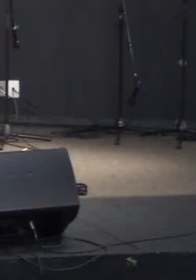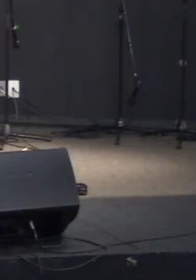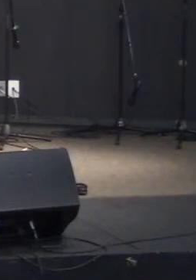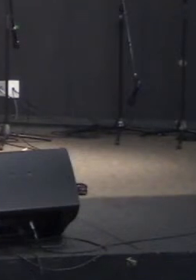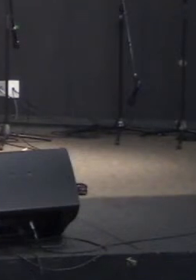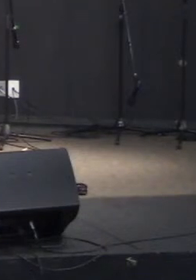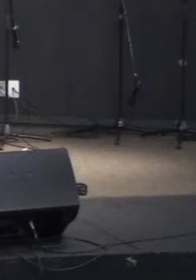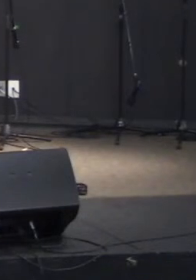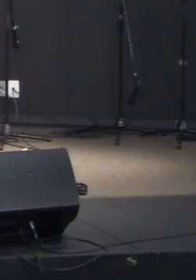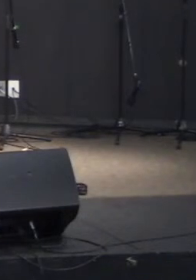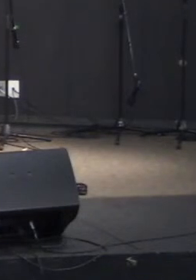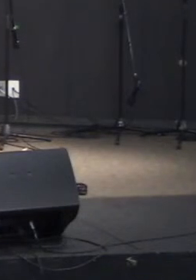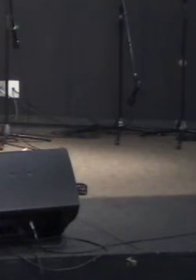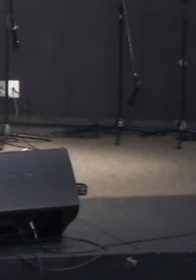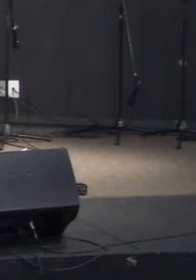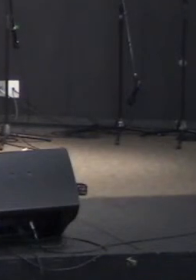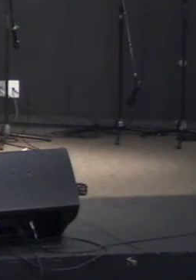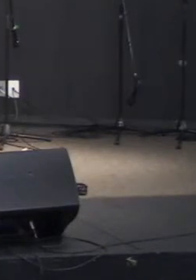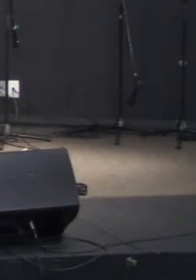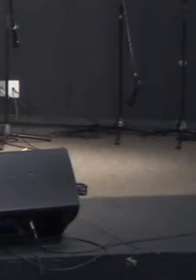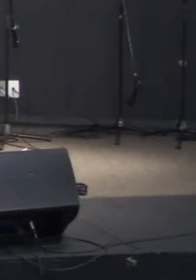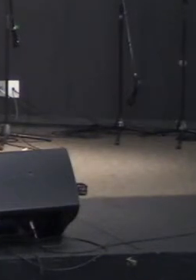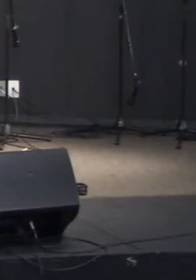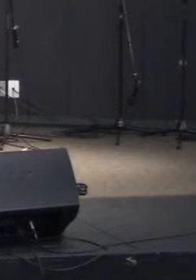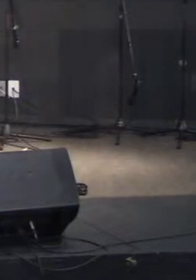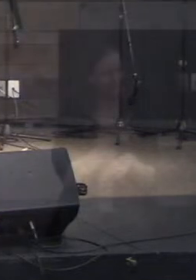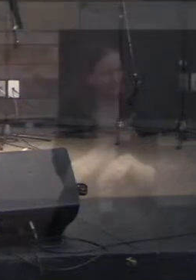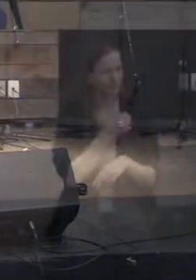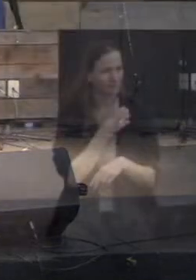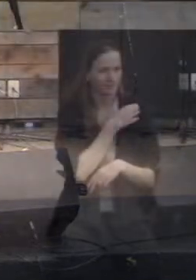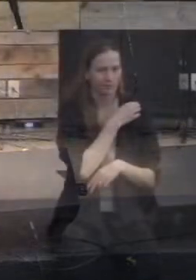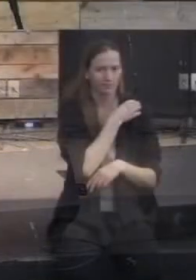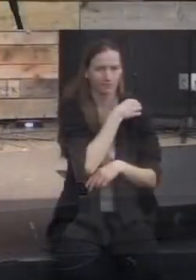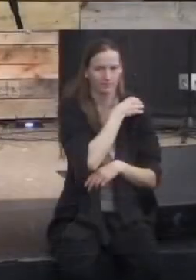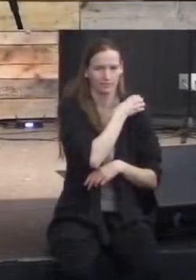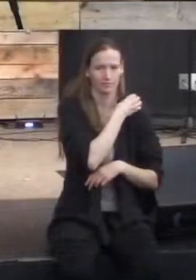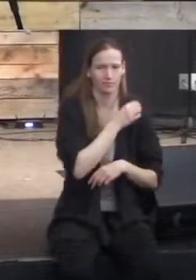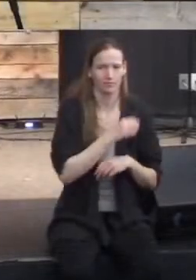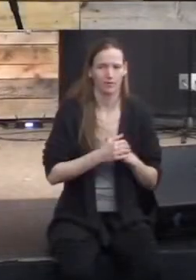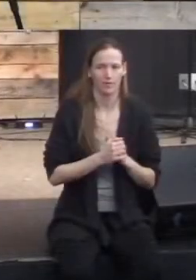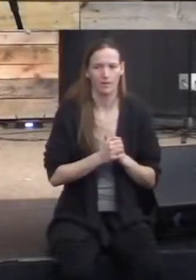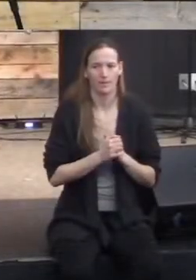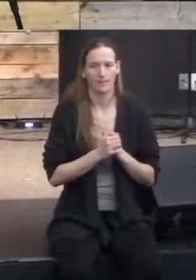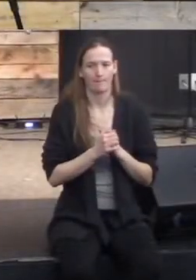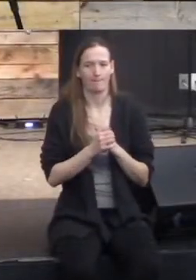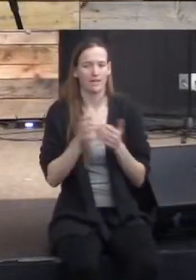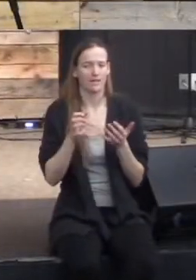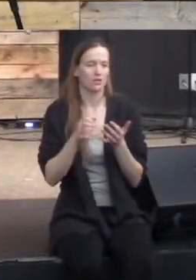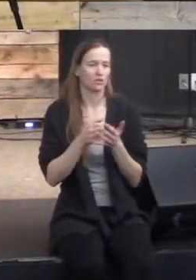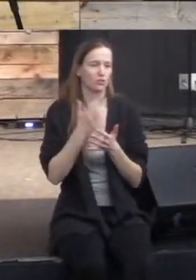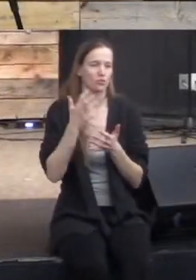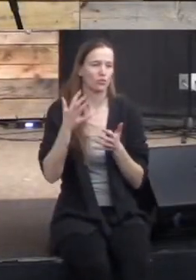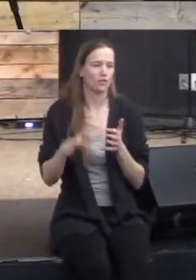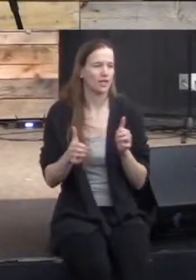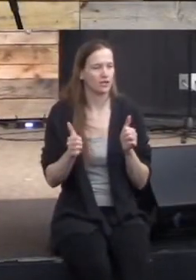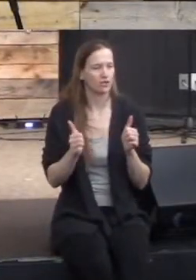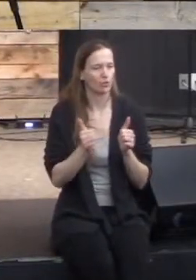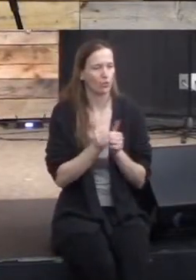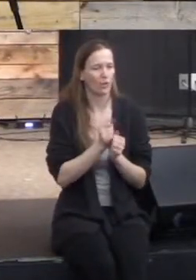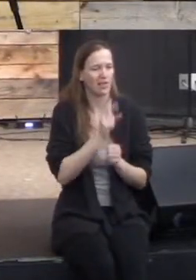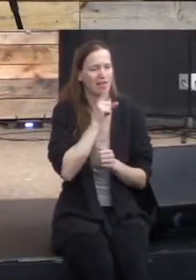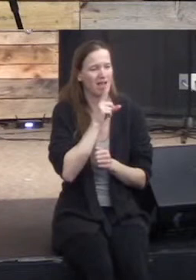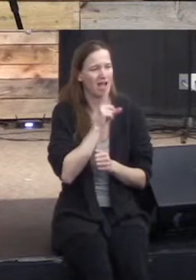It's such a short line, but it is just rich with intention and